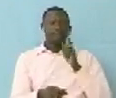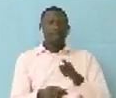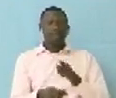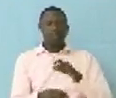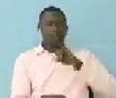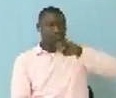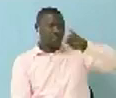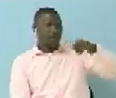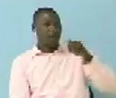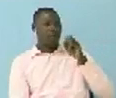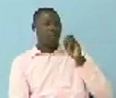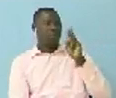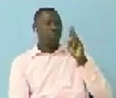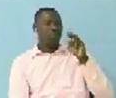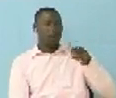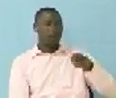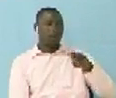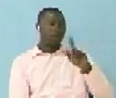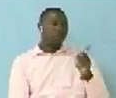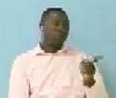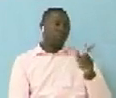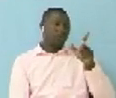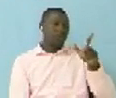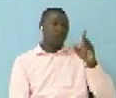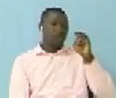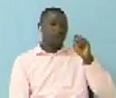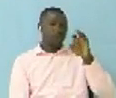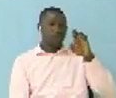that the junglers were under the authority of the president.